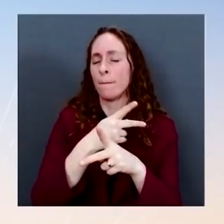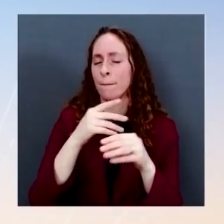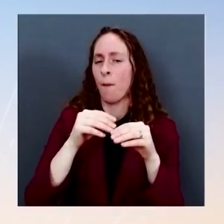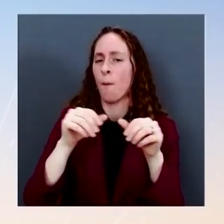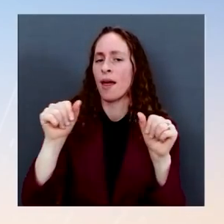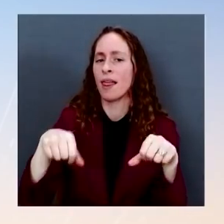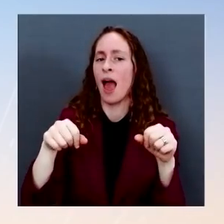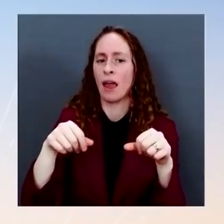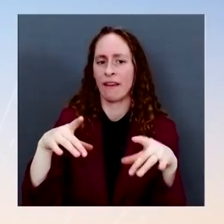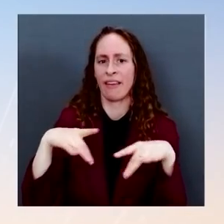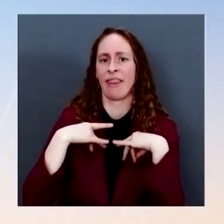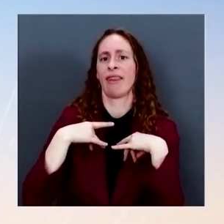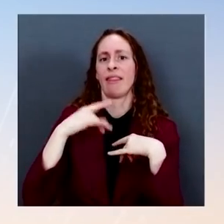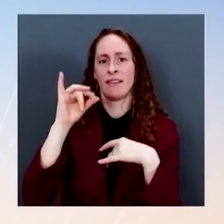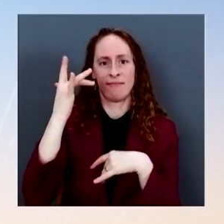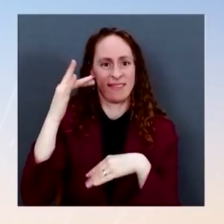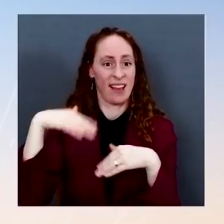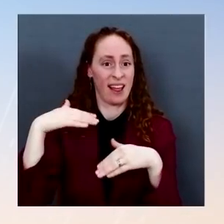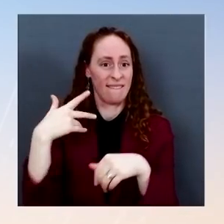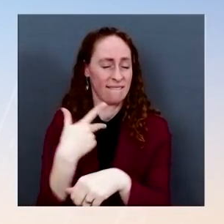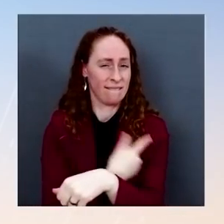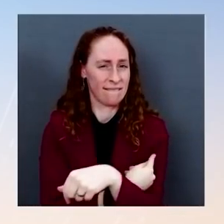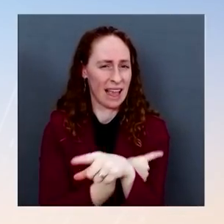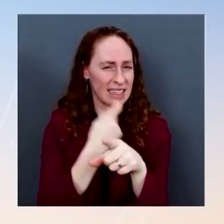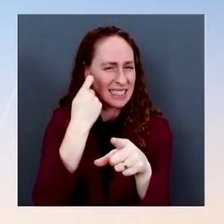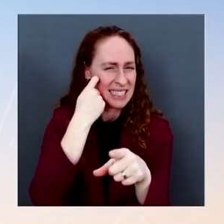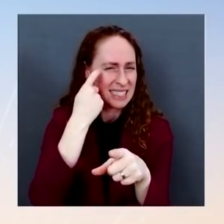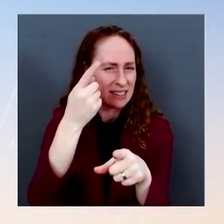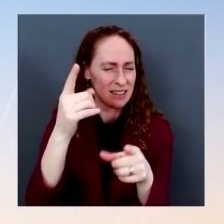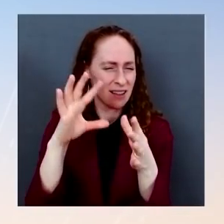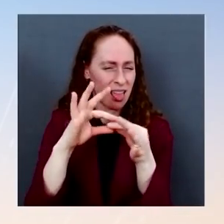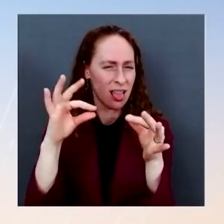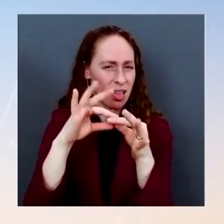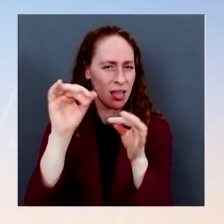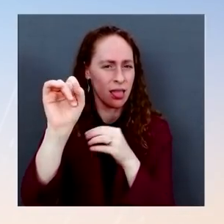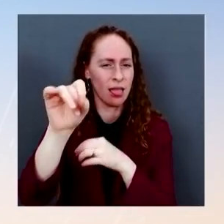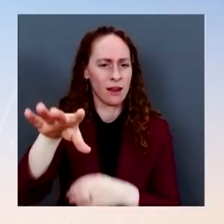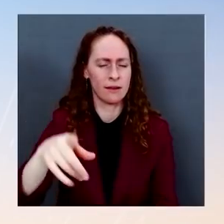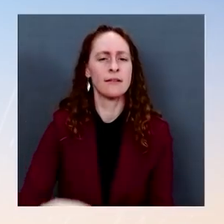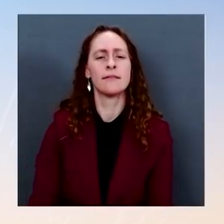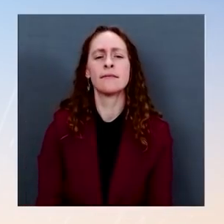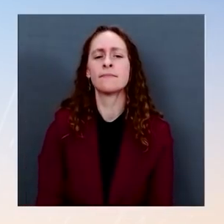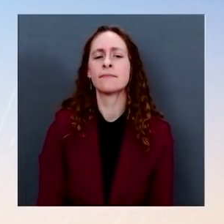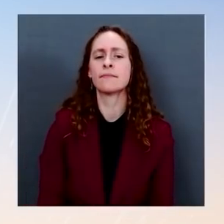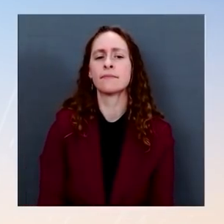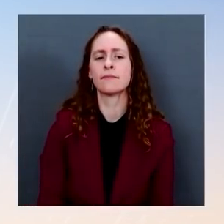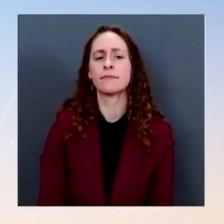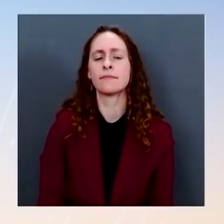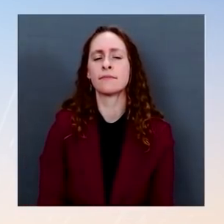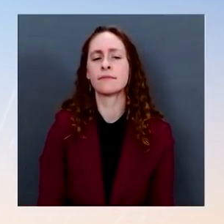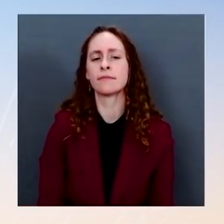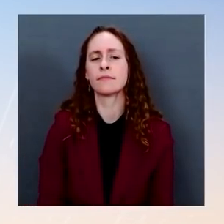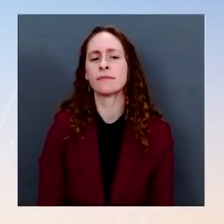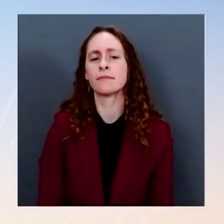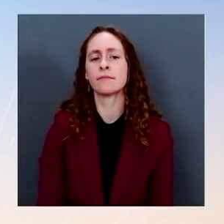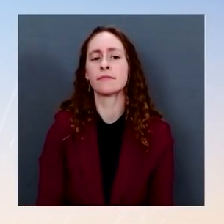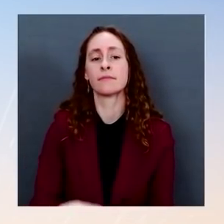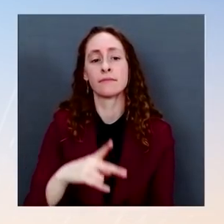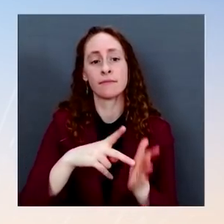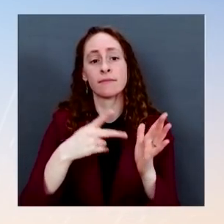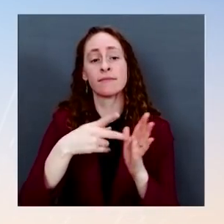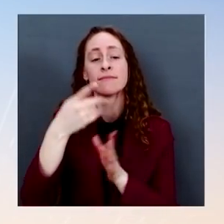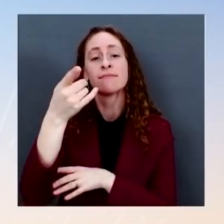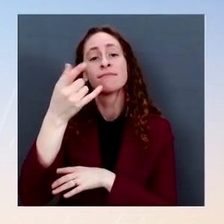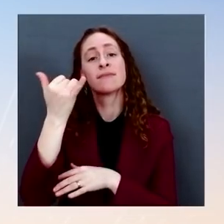you pretty much done trying to be diplomatic on this? Is it over with? I think our responsibility and the president's responsibility is